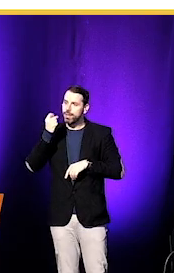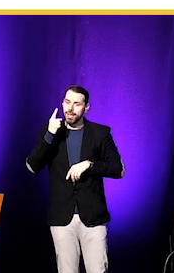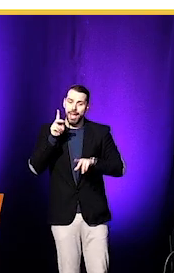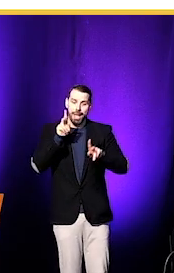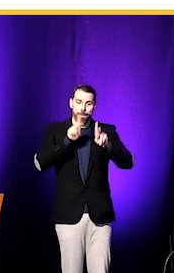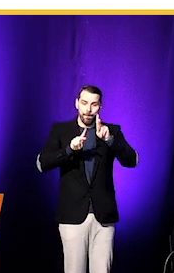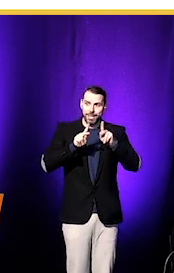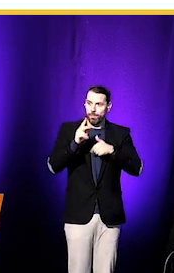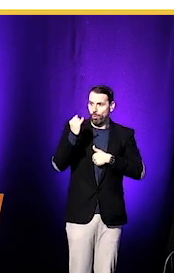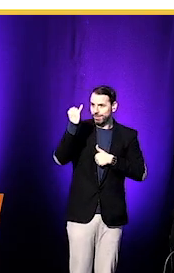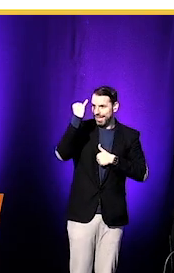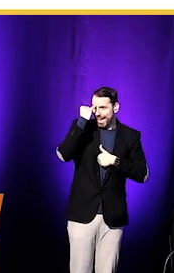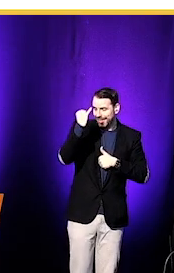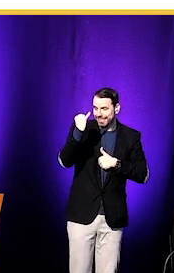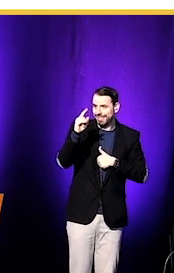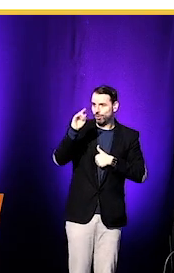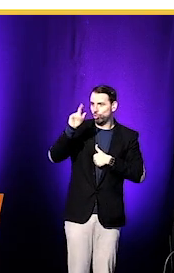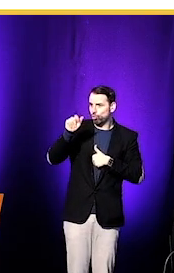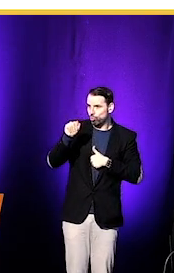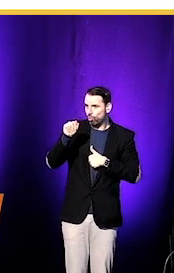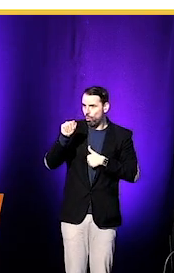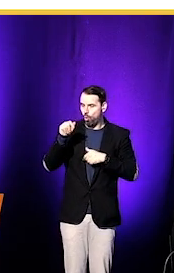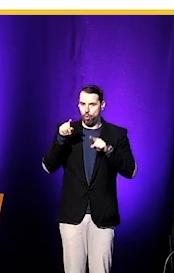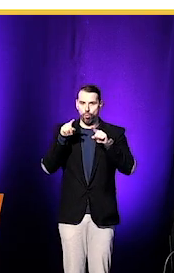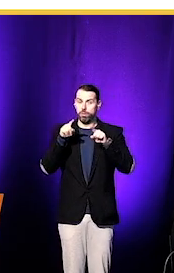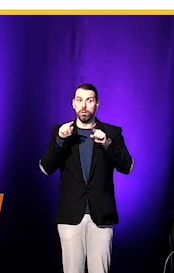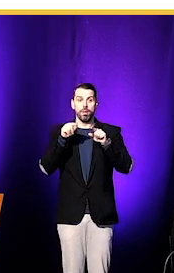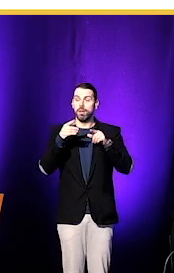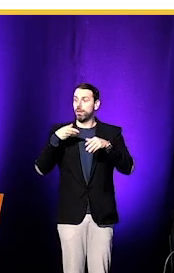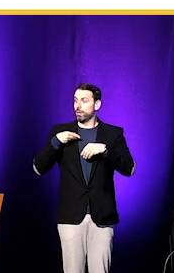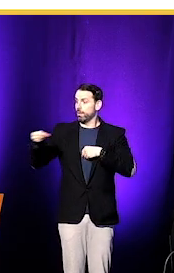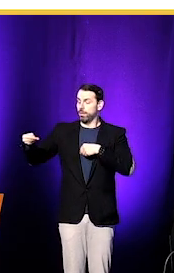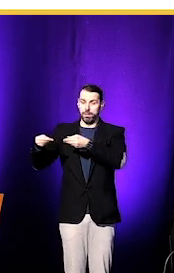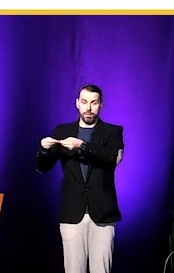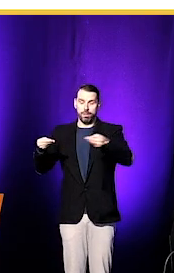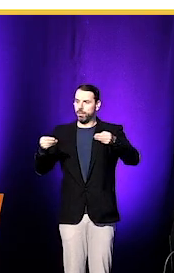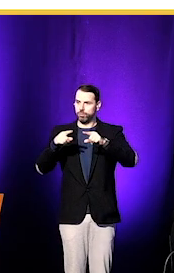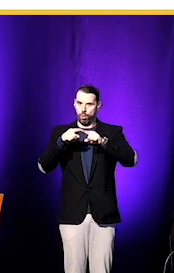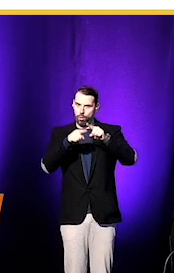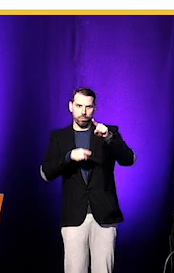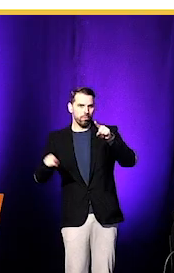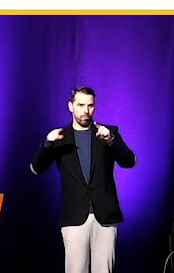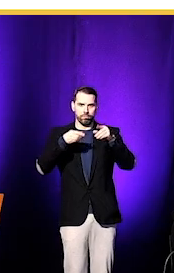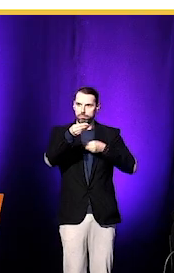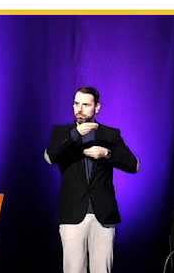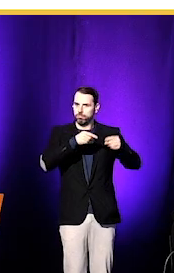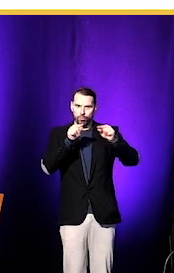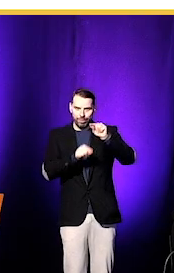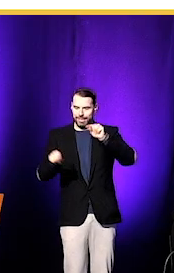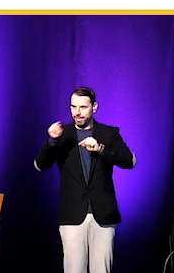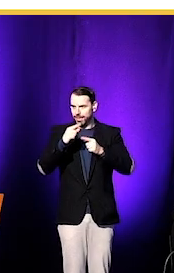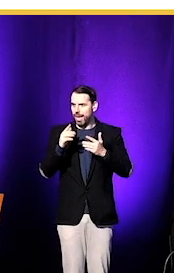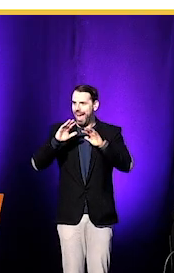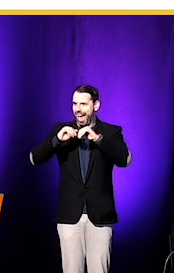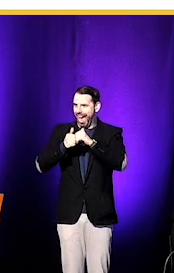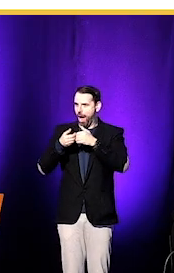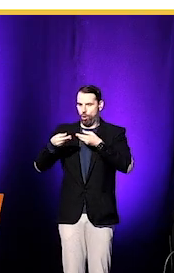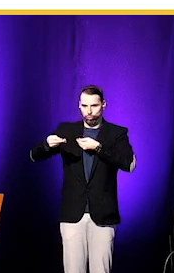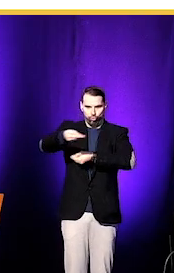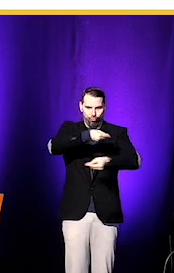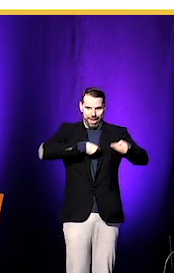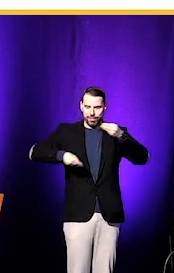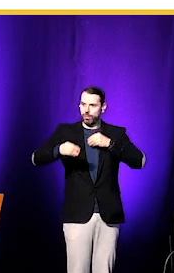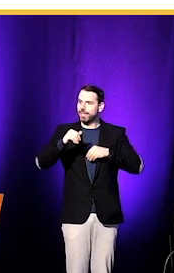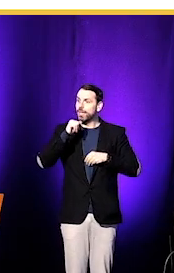travel recursively, not in linear fashion. But as Mike Cole has helped me understand, their uptake is patterned and not